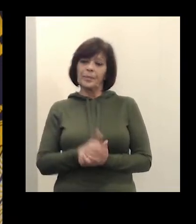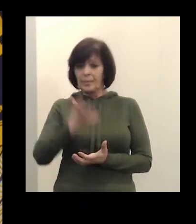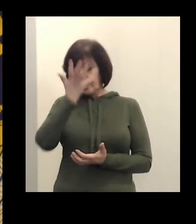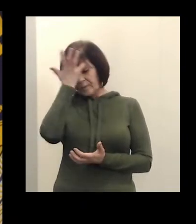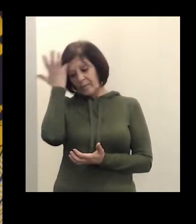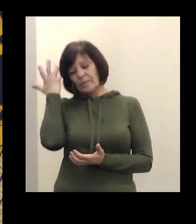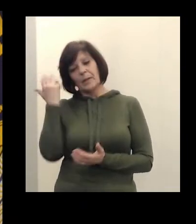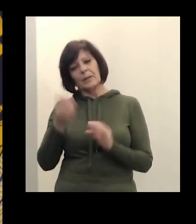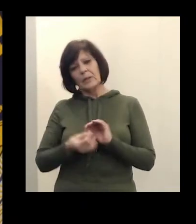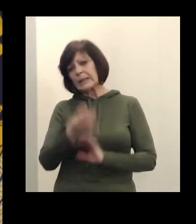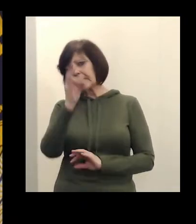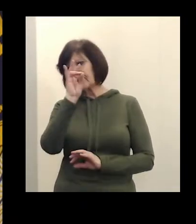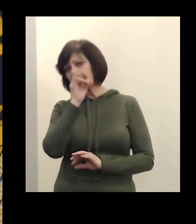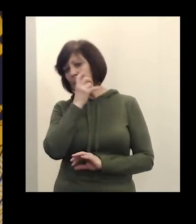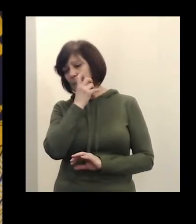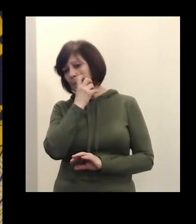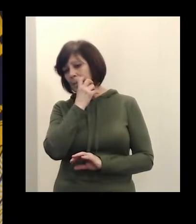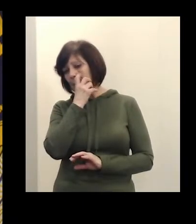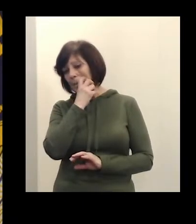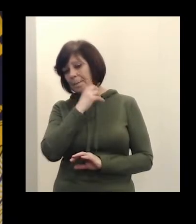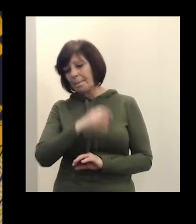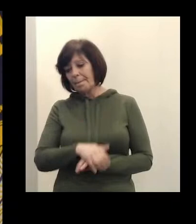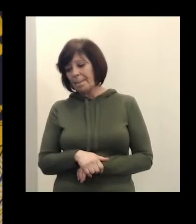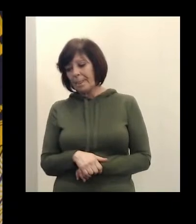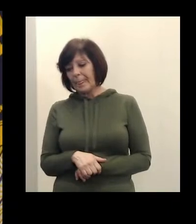Channel 7?